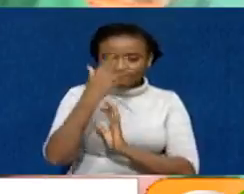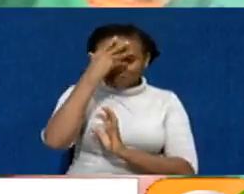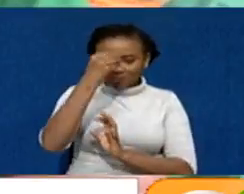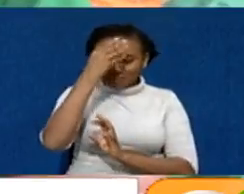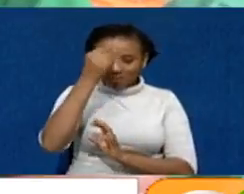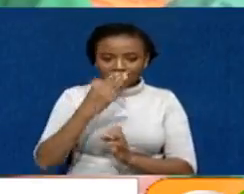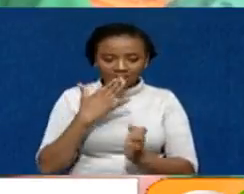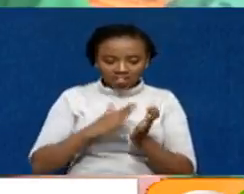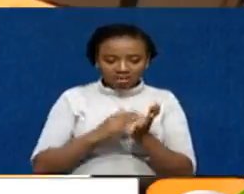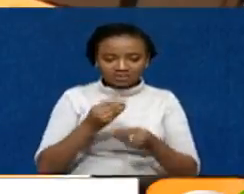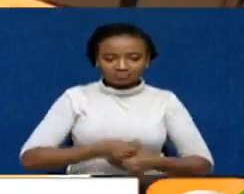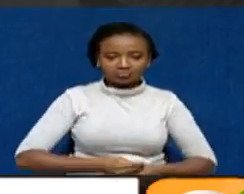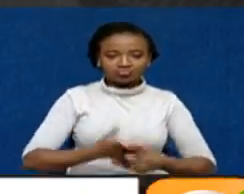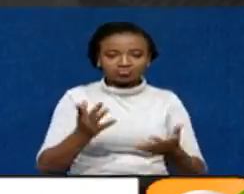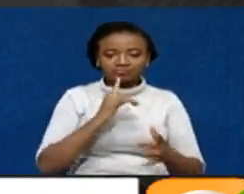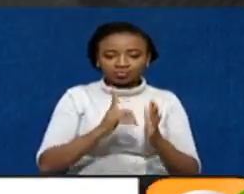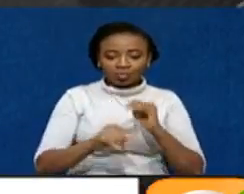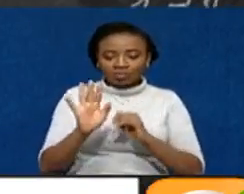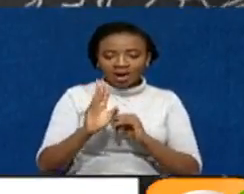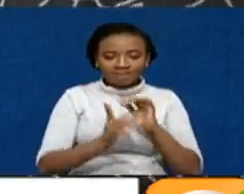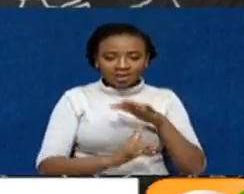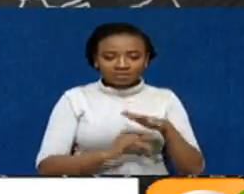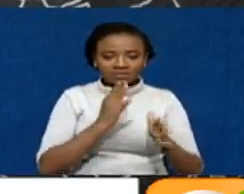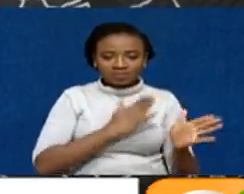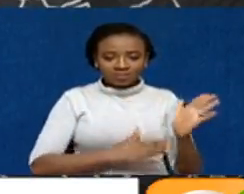circular says the ministry is rolling out construction of